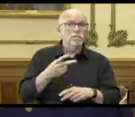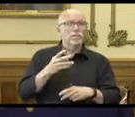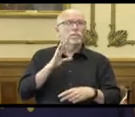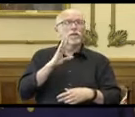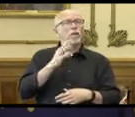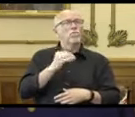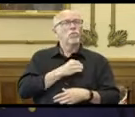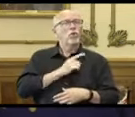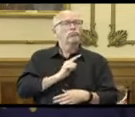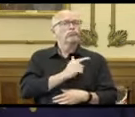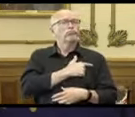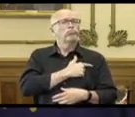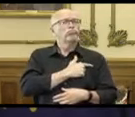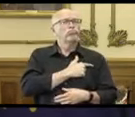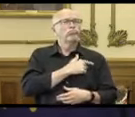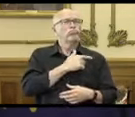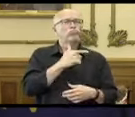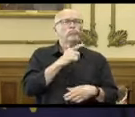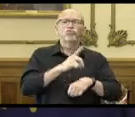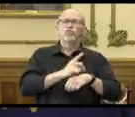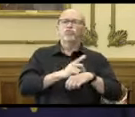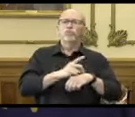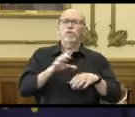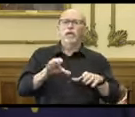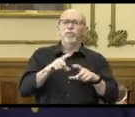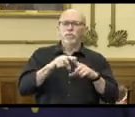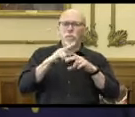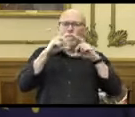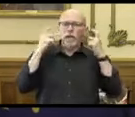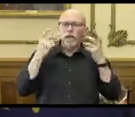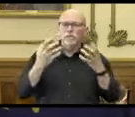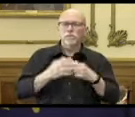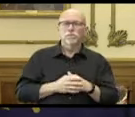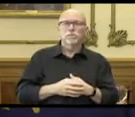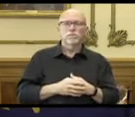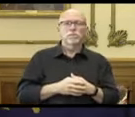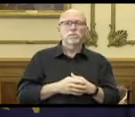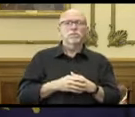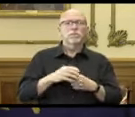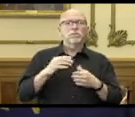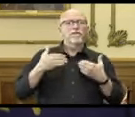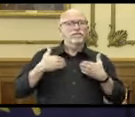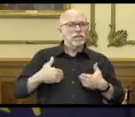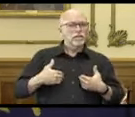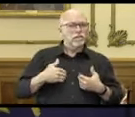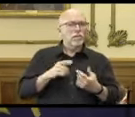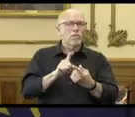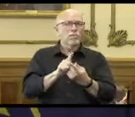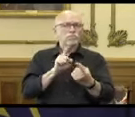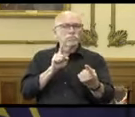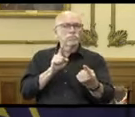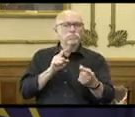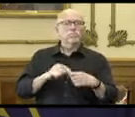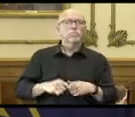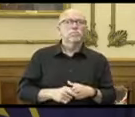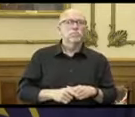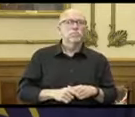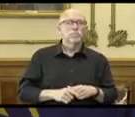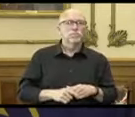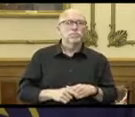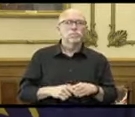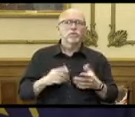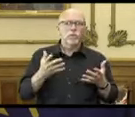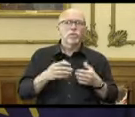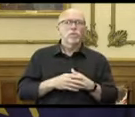patriotic duty or action to wear a mask, to physically distance yourself.